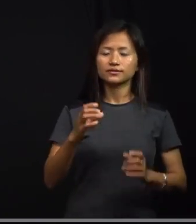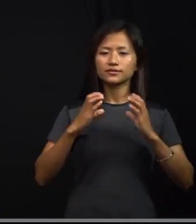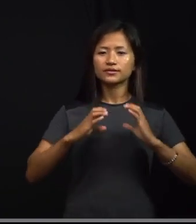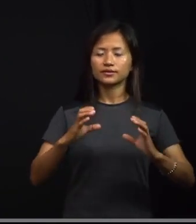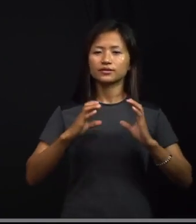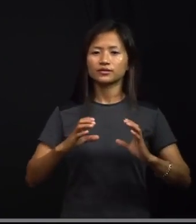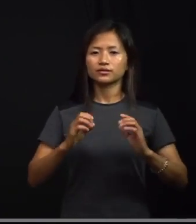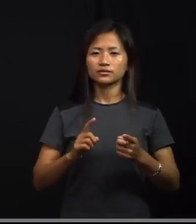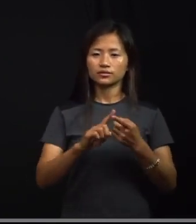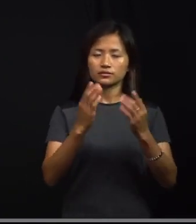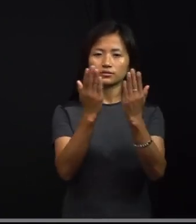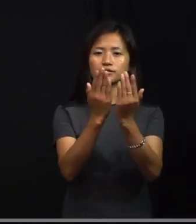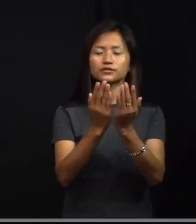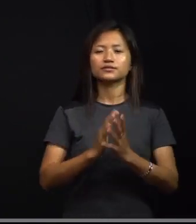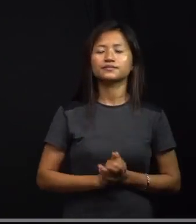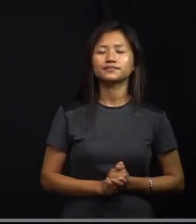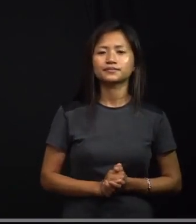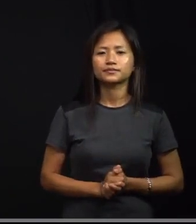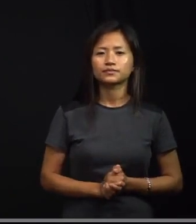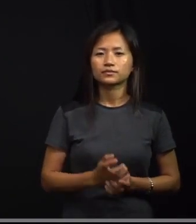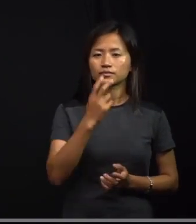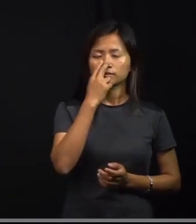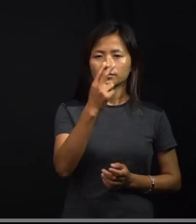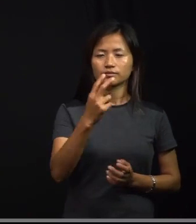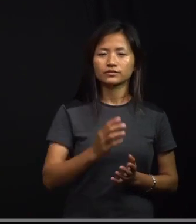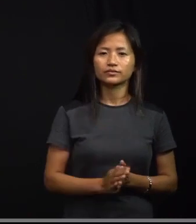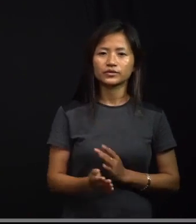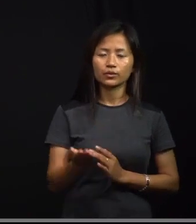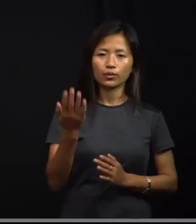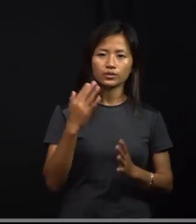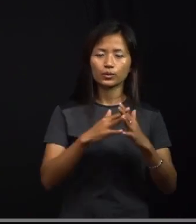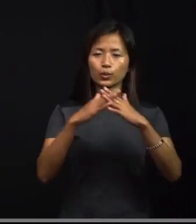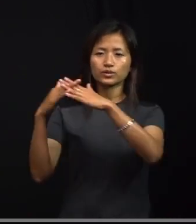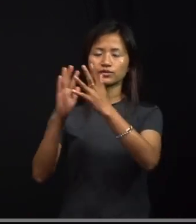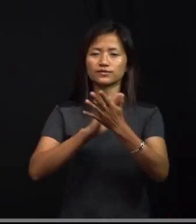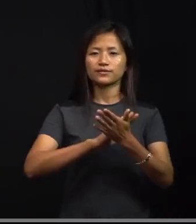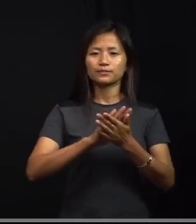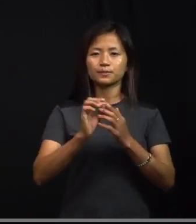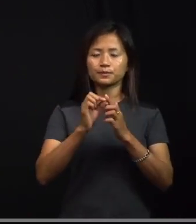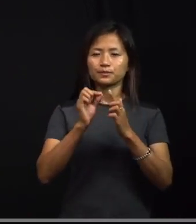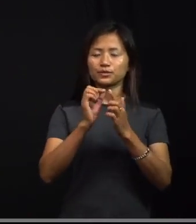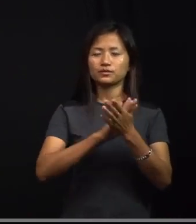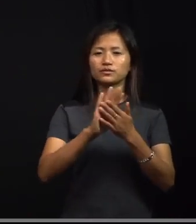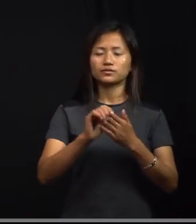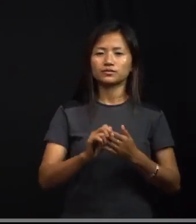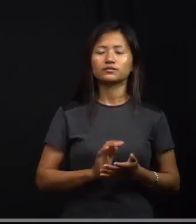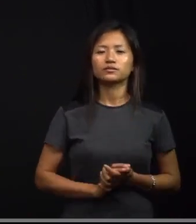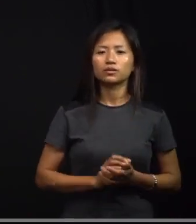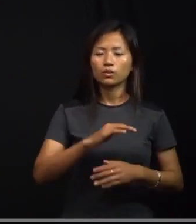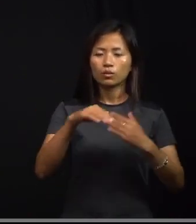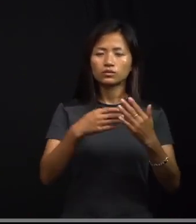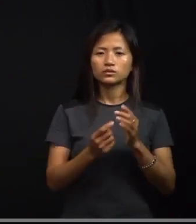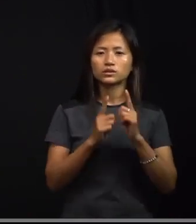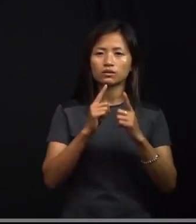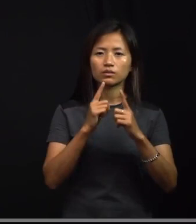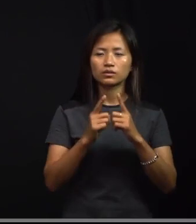by education. So we see that, be it Western philosophers or Indian philosophers, they've all talked about